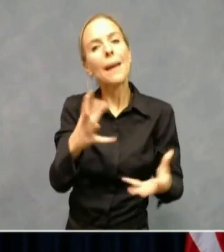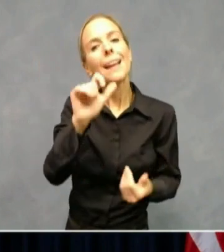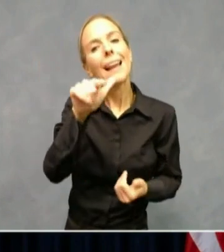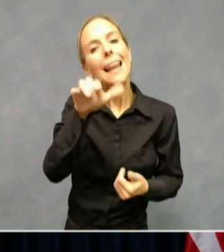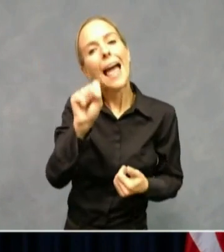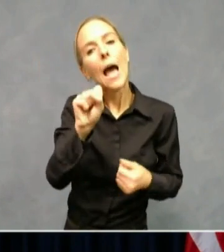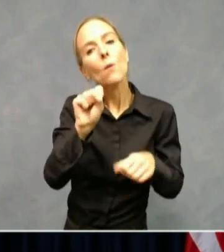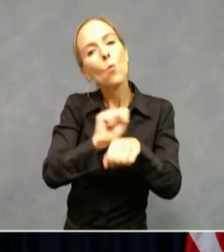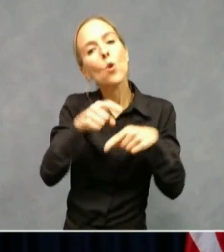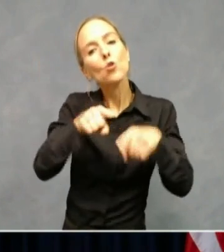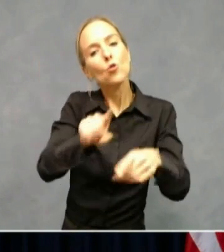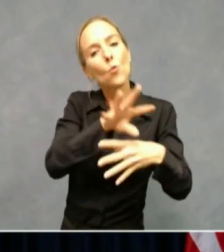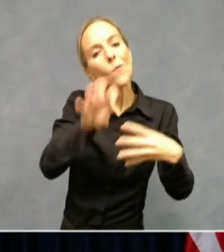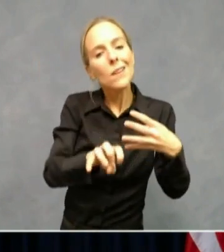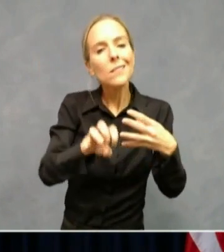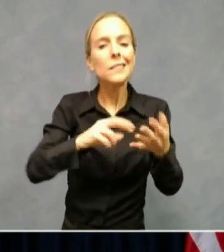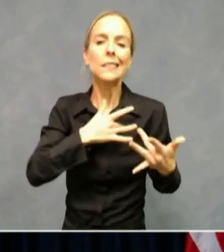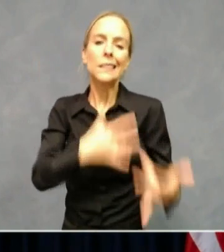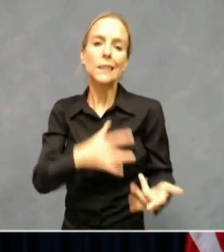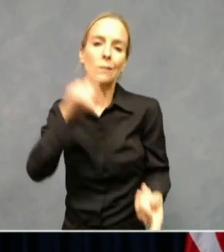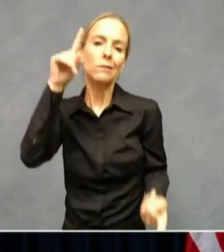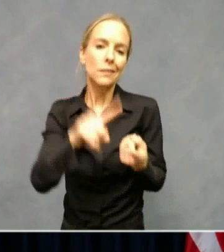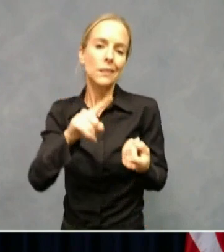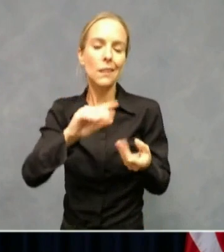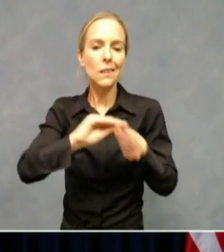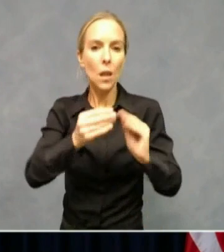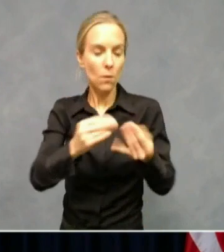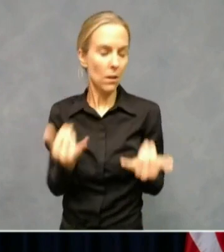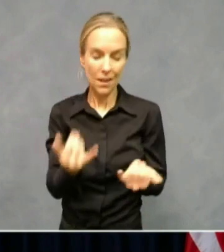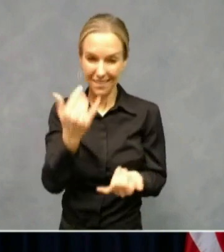much lower numbers. Today we're reporting